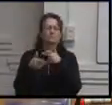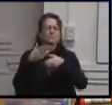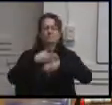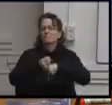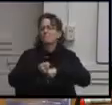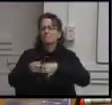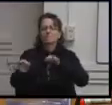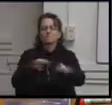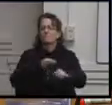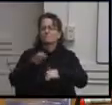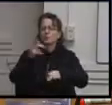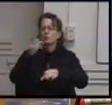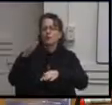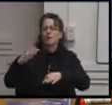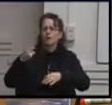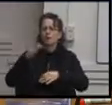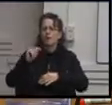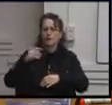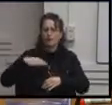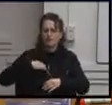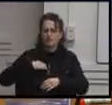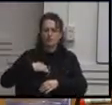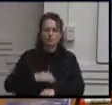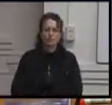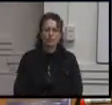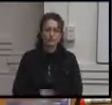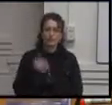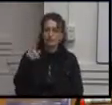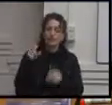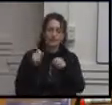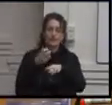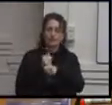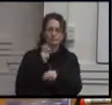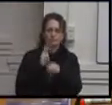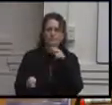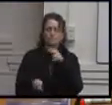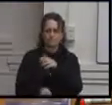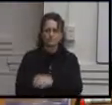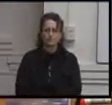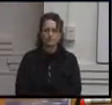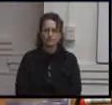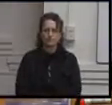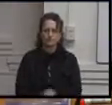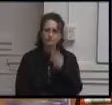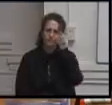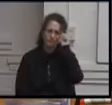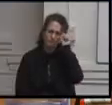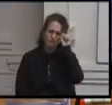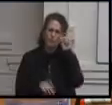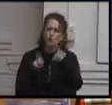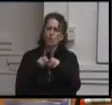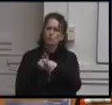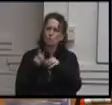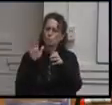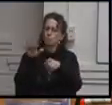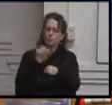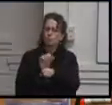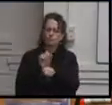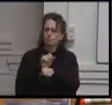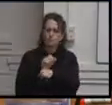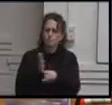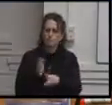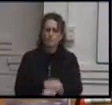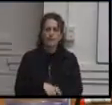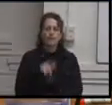of what is this grant application. Sure. He can actually do that. Why don't you tell us also what your job is, since you're here? Oh, okay.